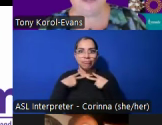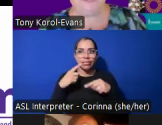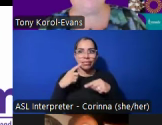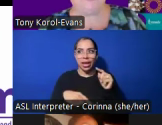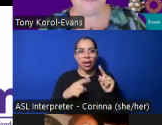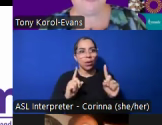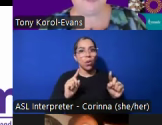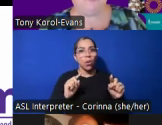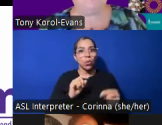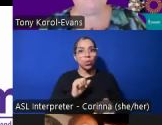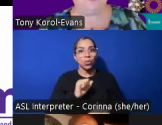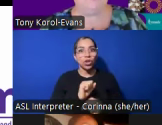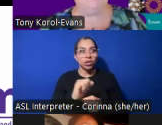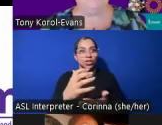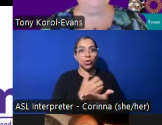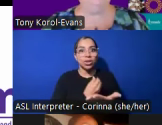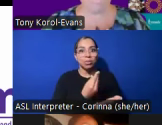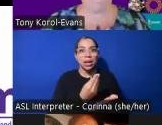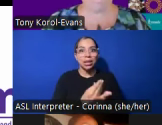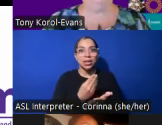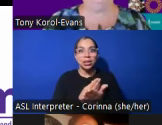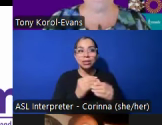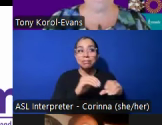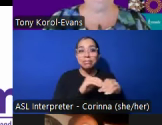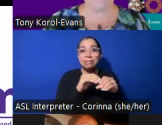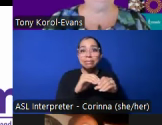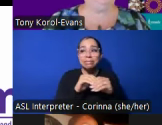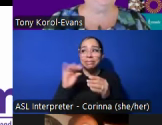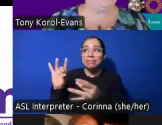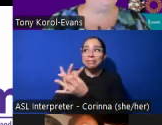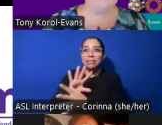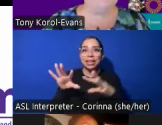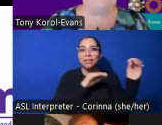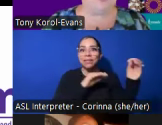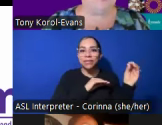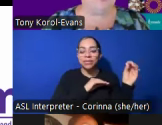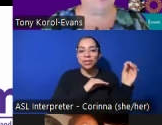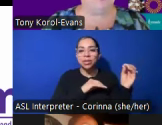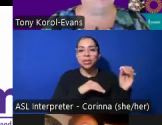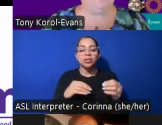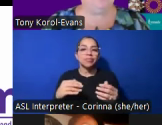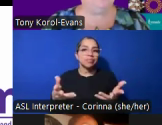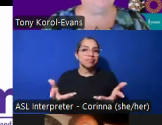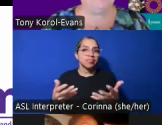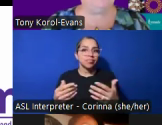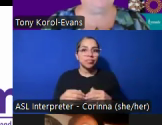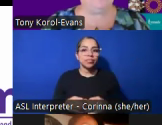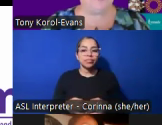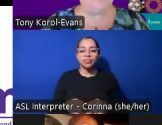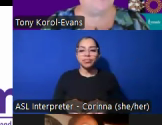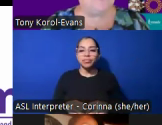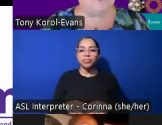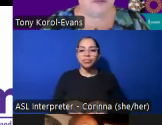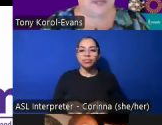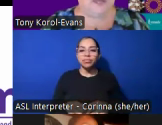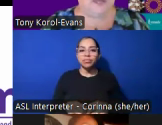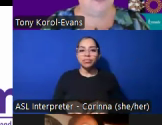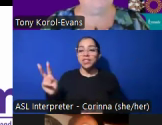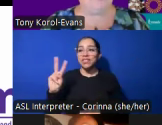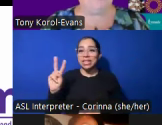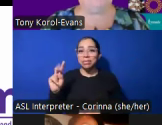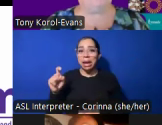any money to get out, right? It can be asking the person, making the victim ask for